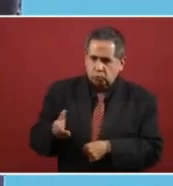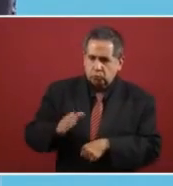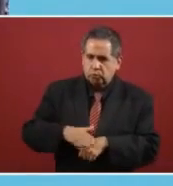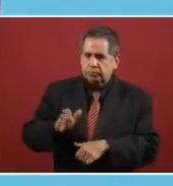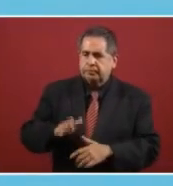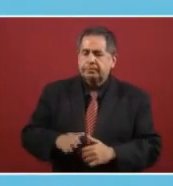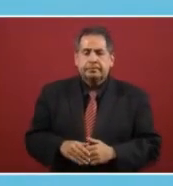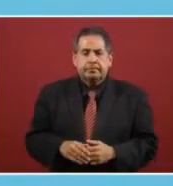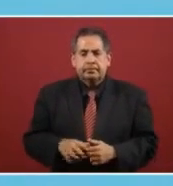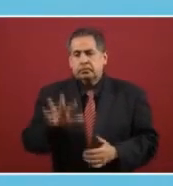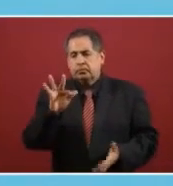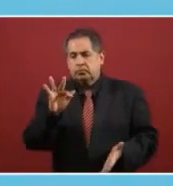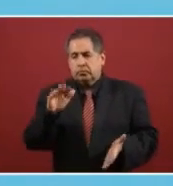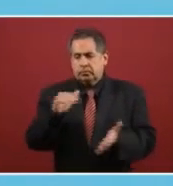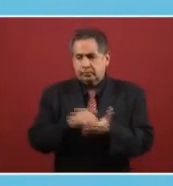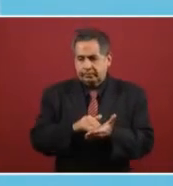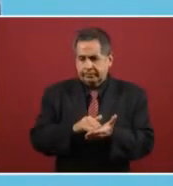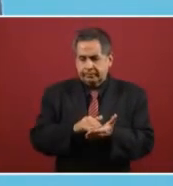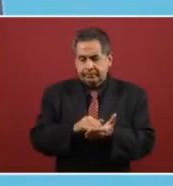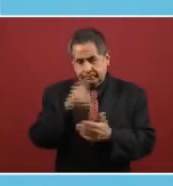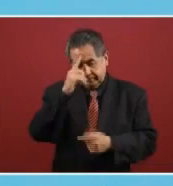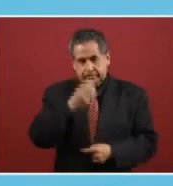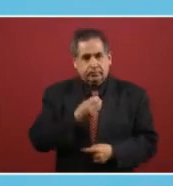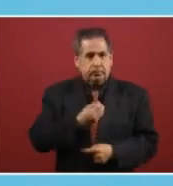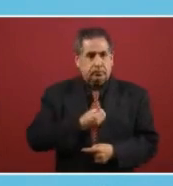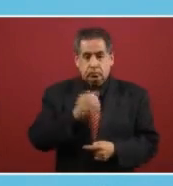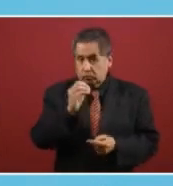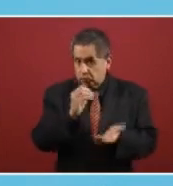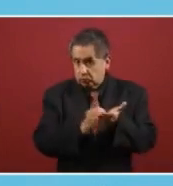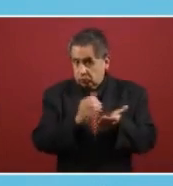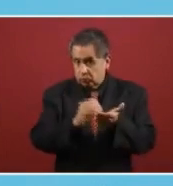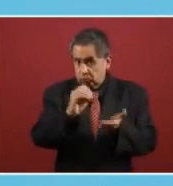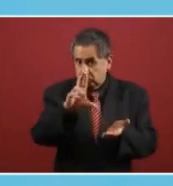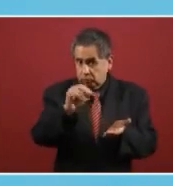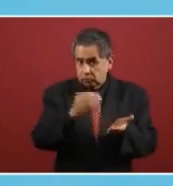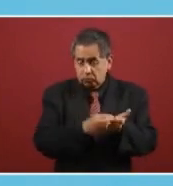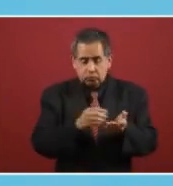They're going to get an additional 40,000 pesos